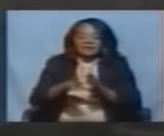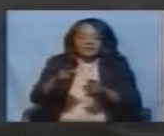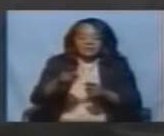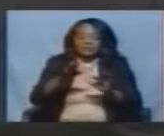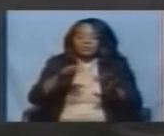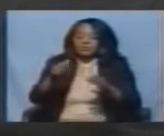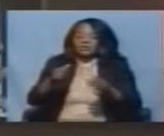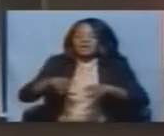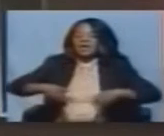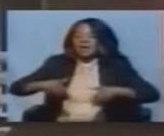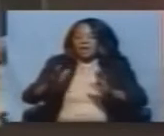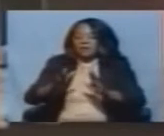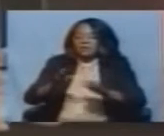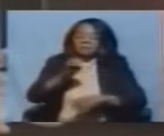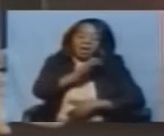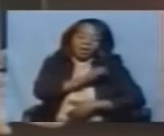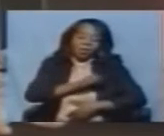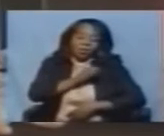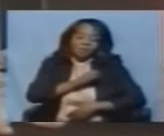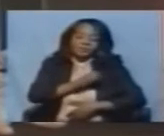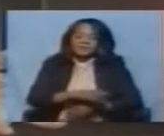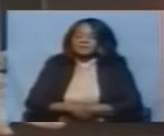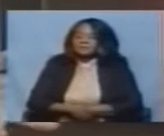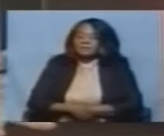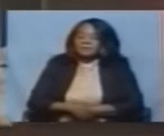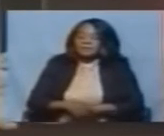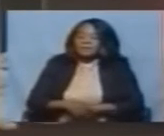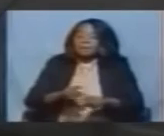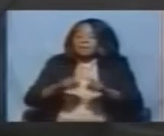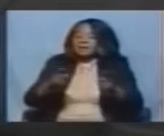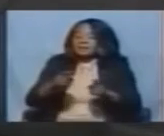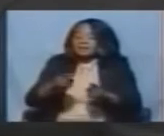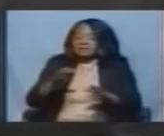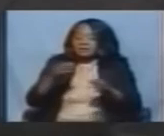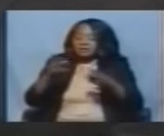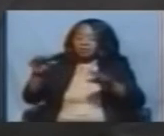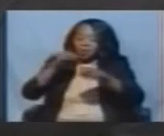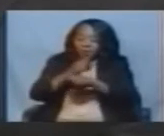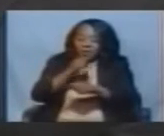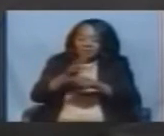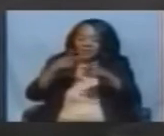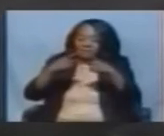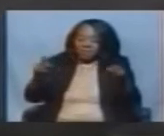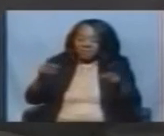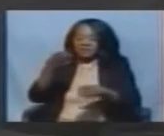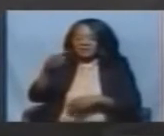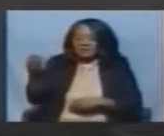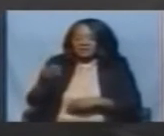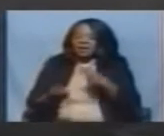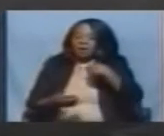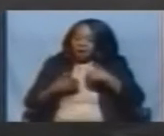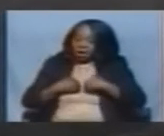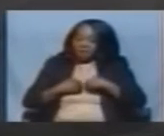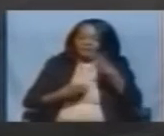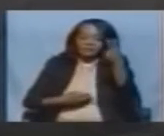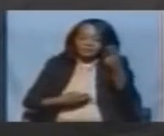that, publicized. So no one it is publicized. No one even reports it reports is. To you that No, it is publicized. In fact, we have two things. Let me tell you. One, we